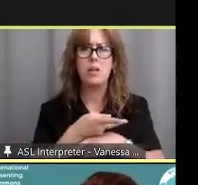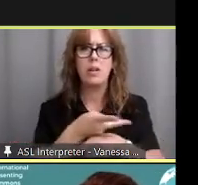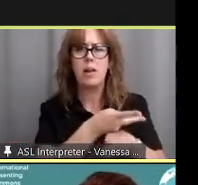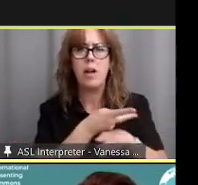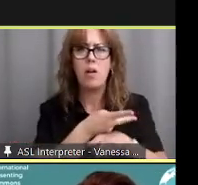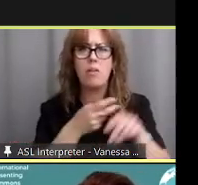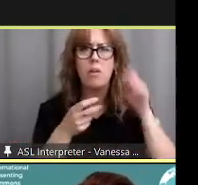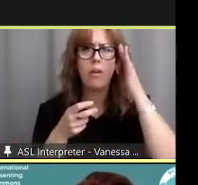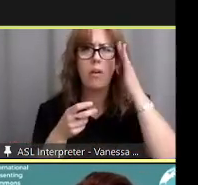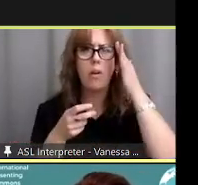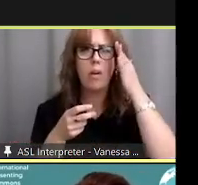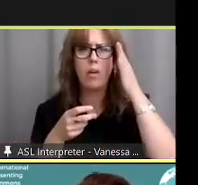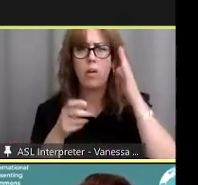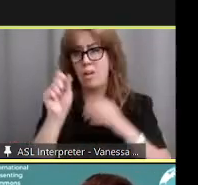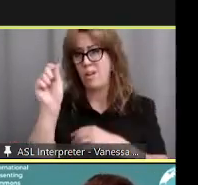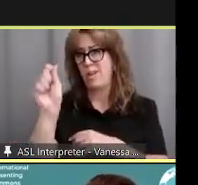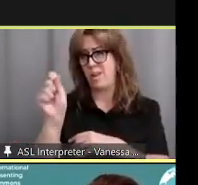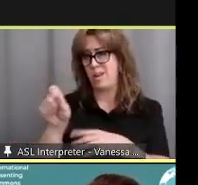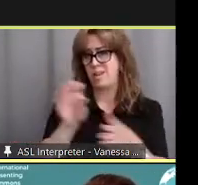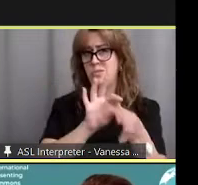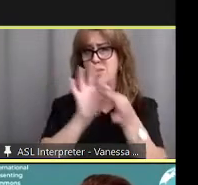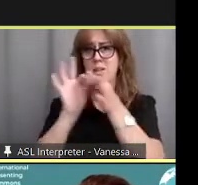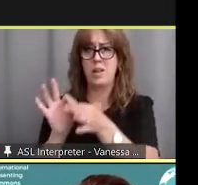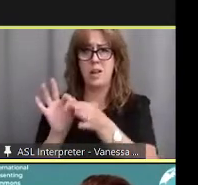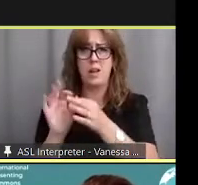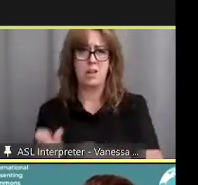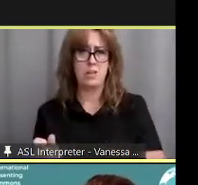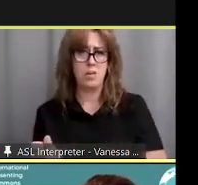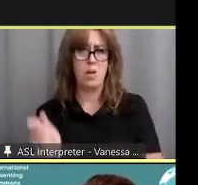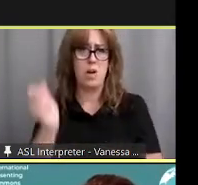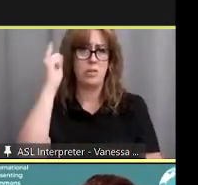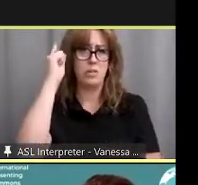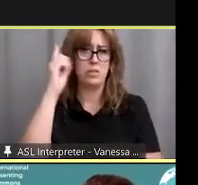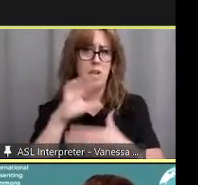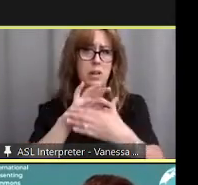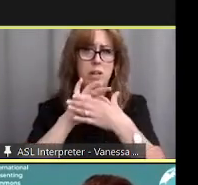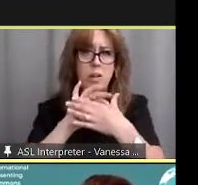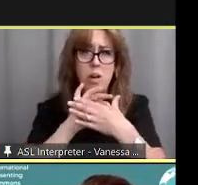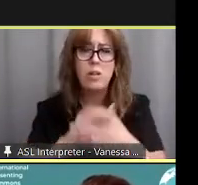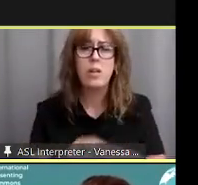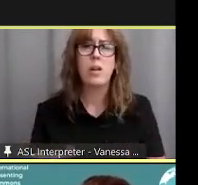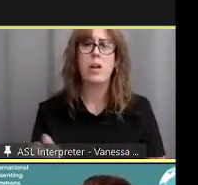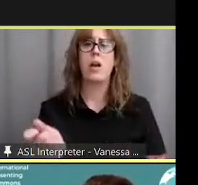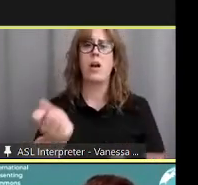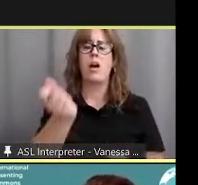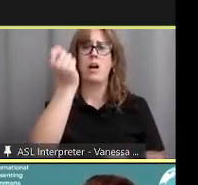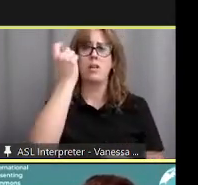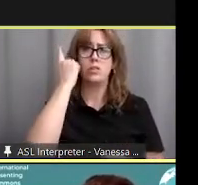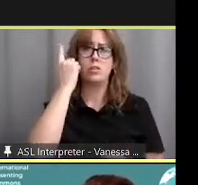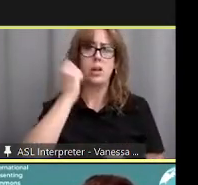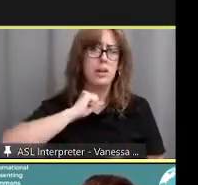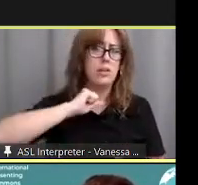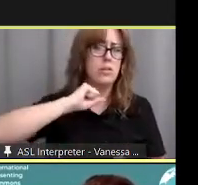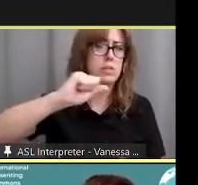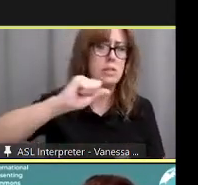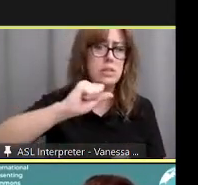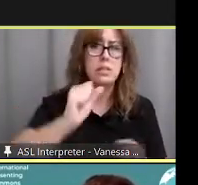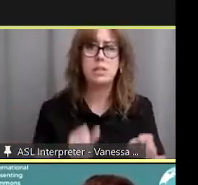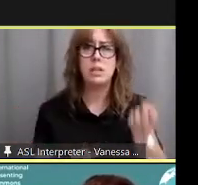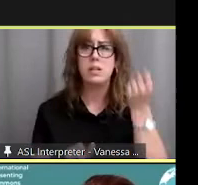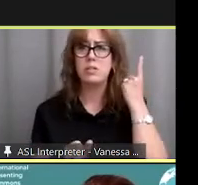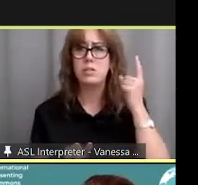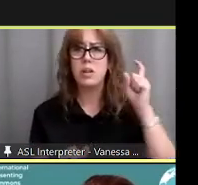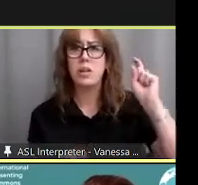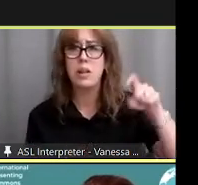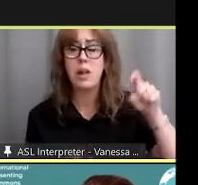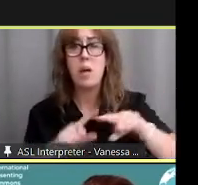understanding the context, understanding the resistance, not giving in, and using the